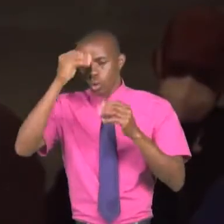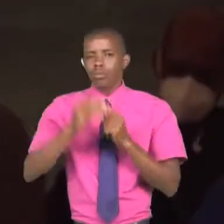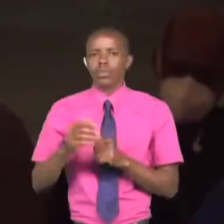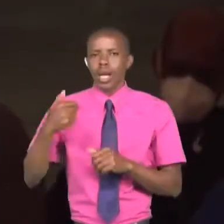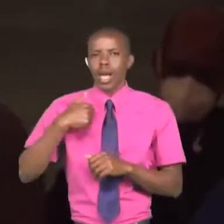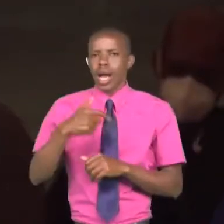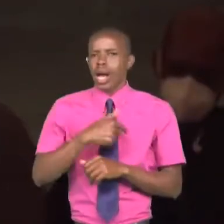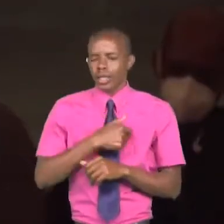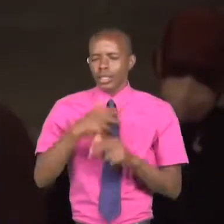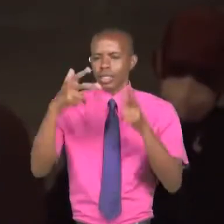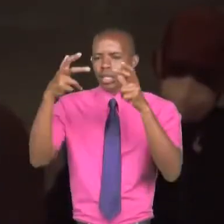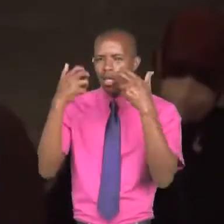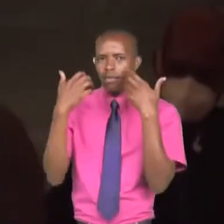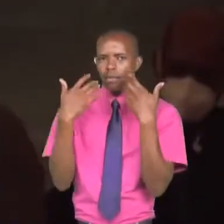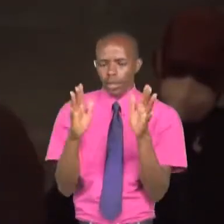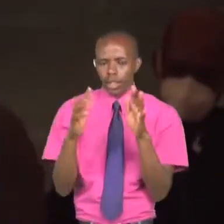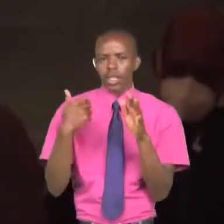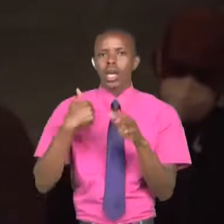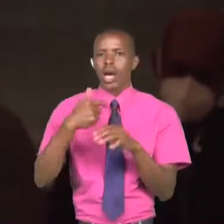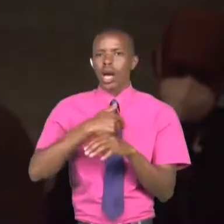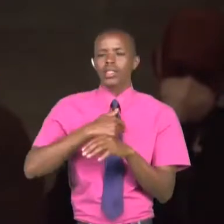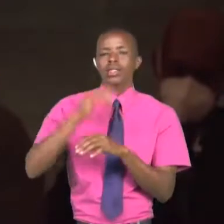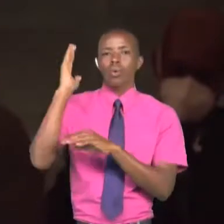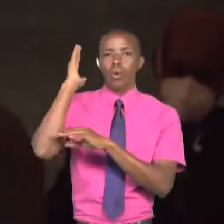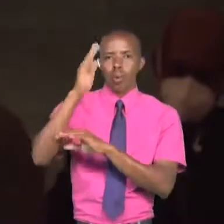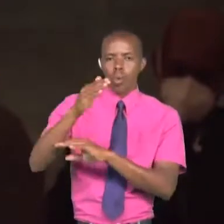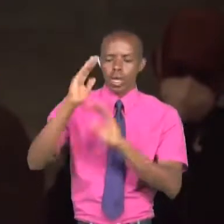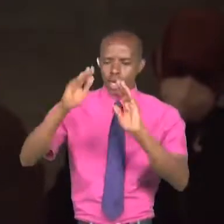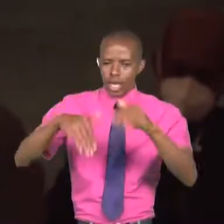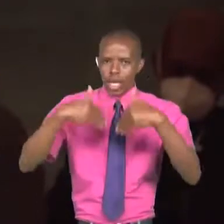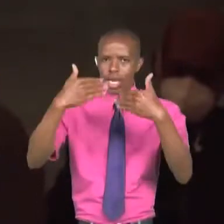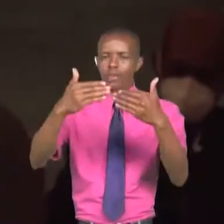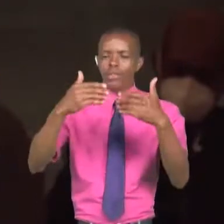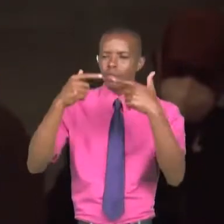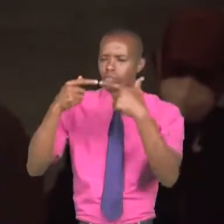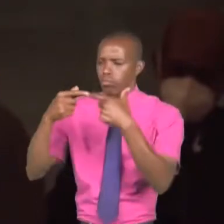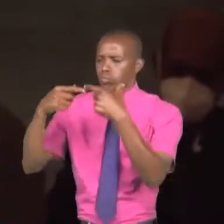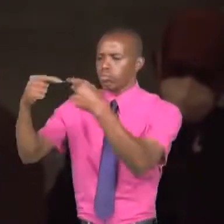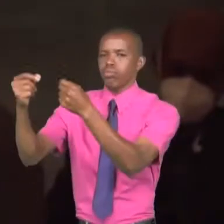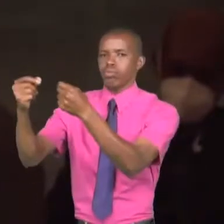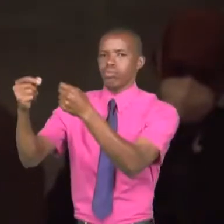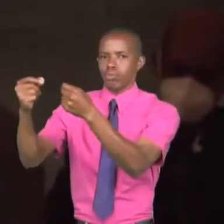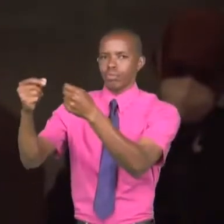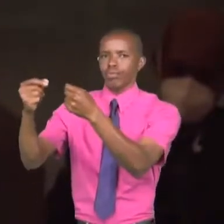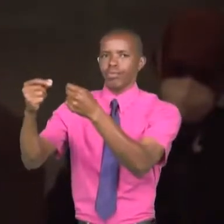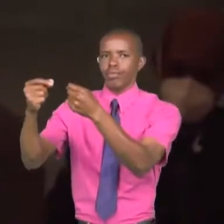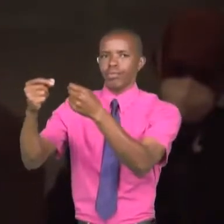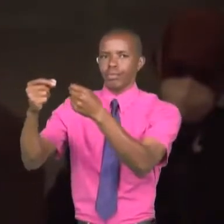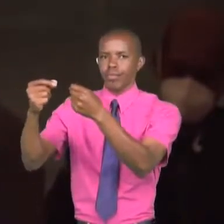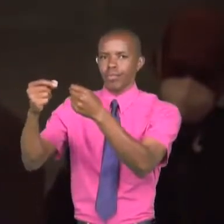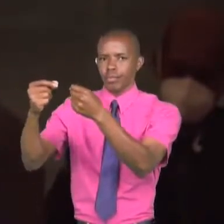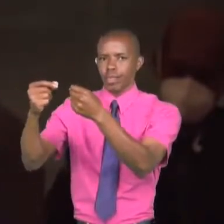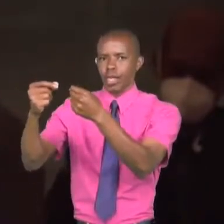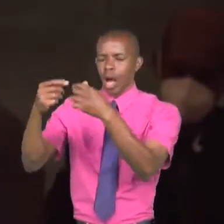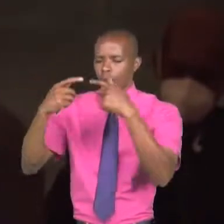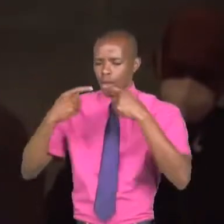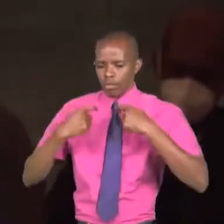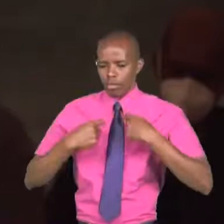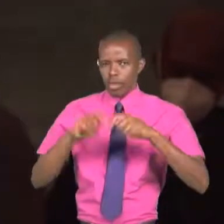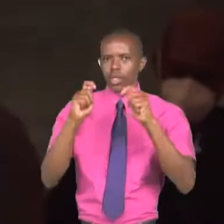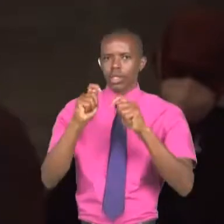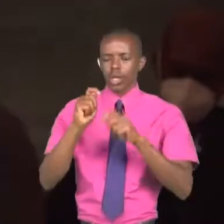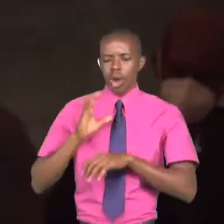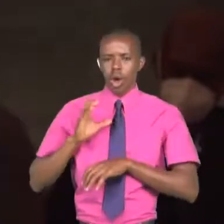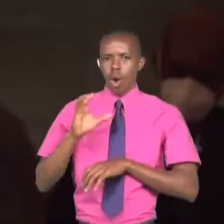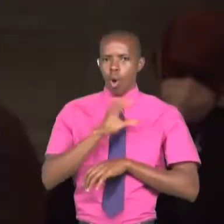heard you. And we are going to deliver this message as ACE, so that that implementation committee